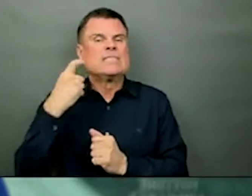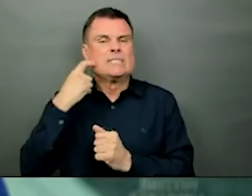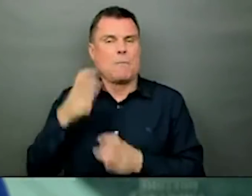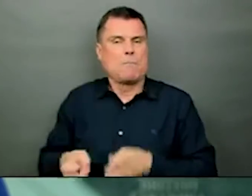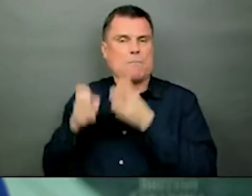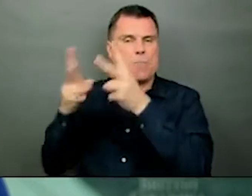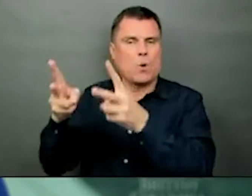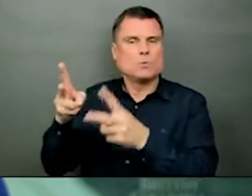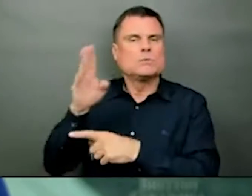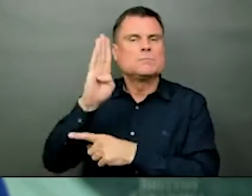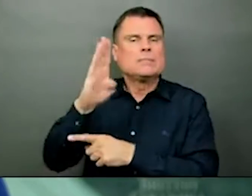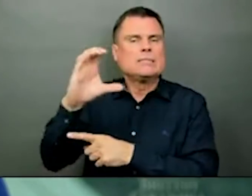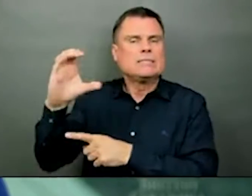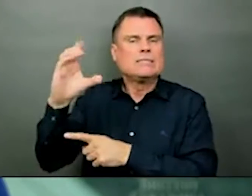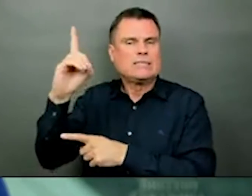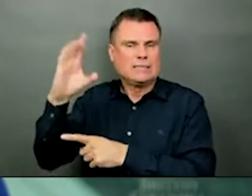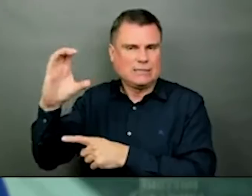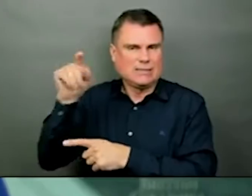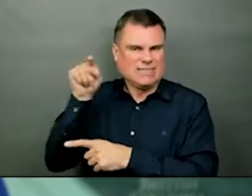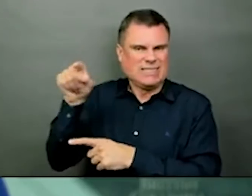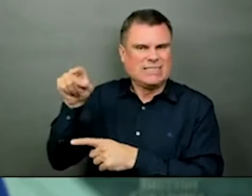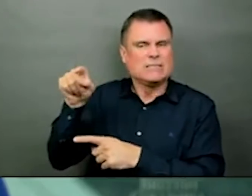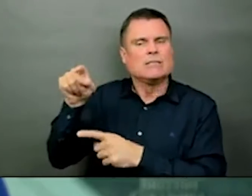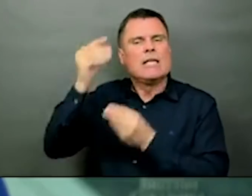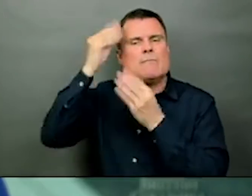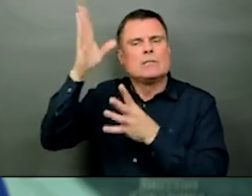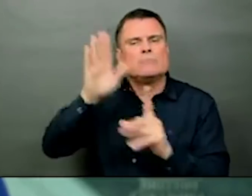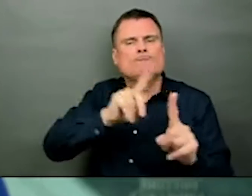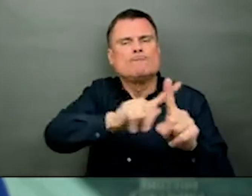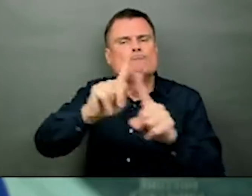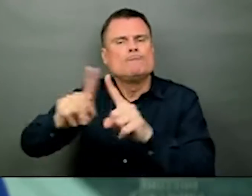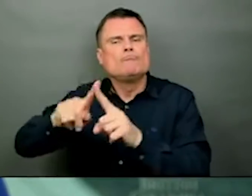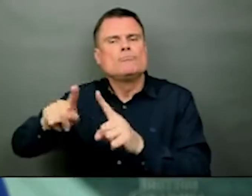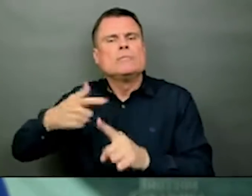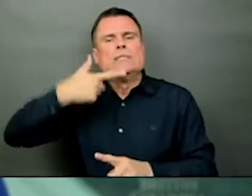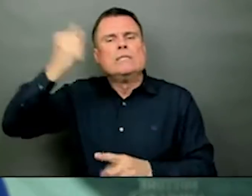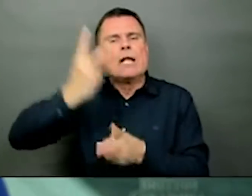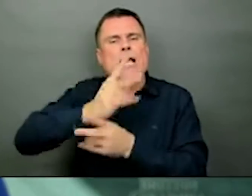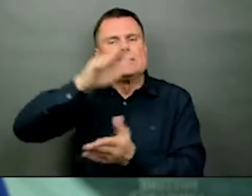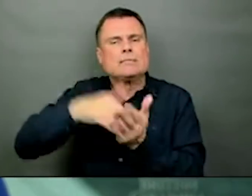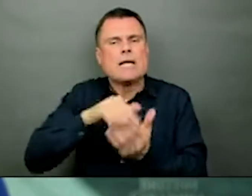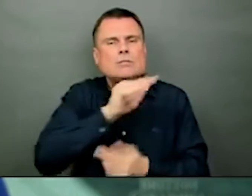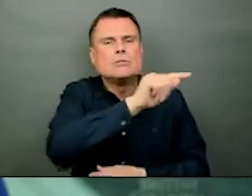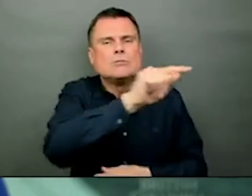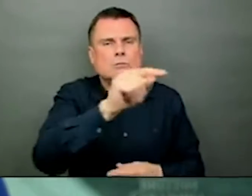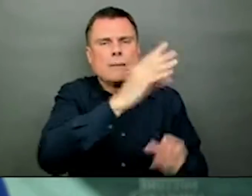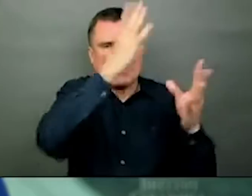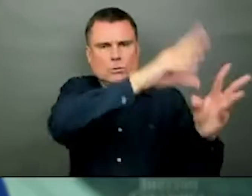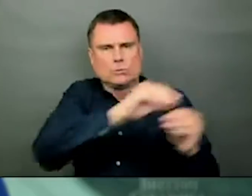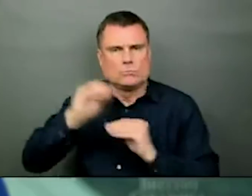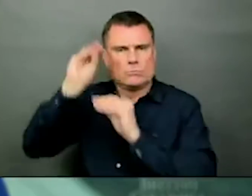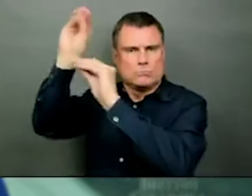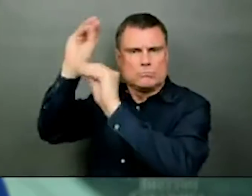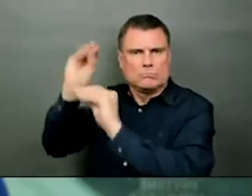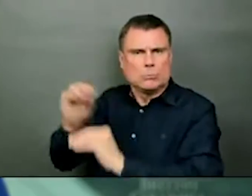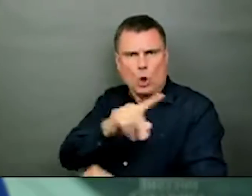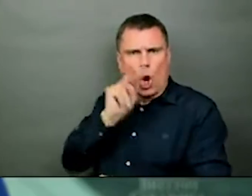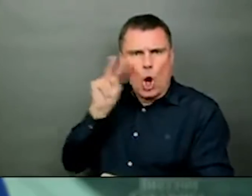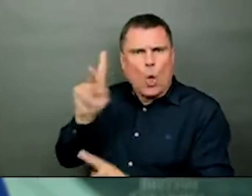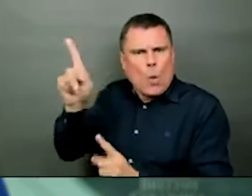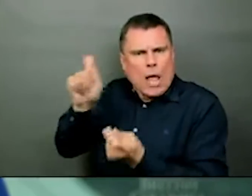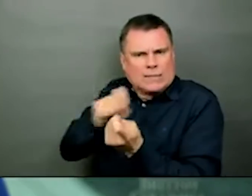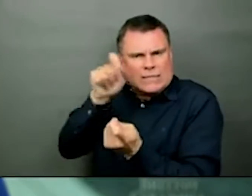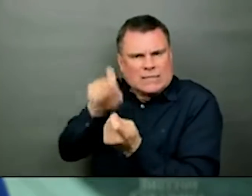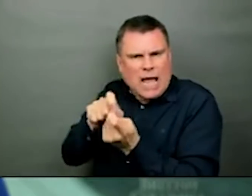home throughout British Columbia. Across the province, you'll see the excellent results everywhere